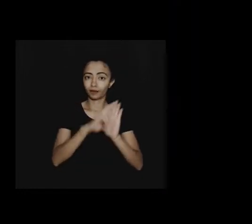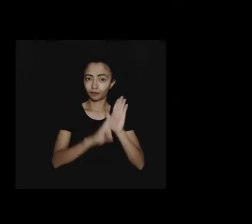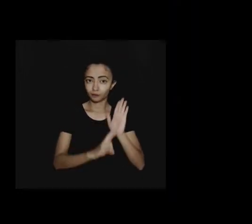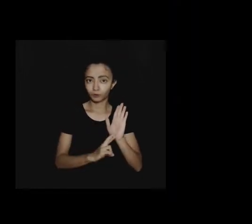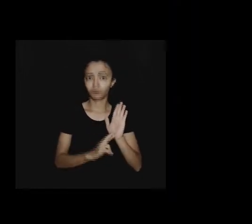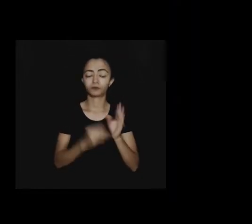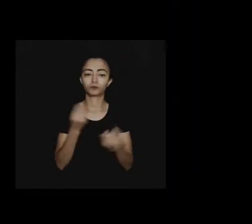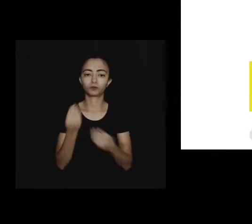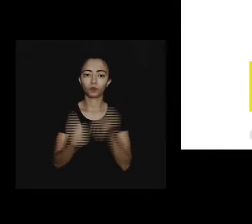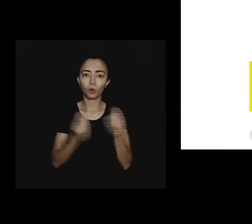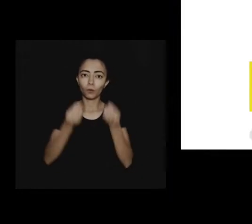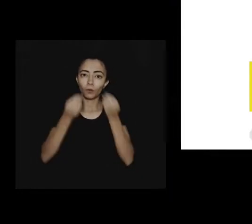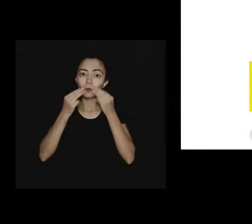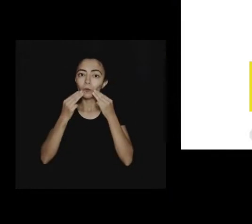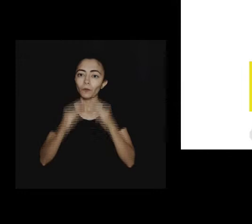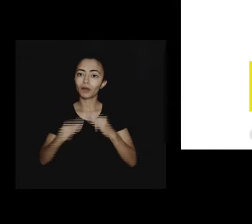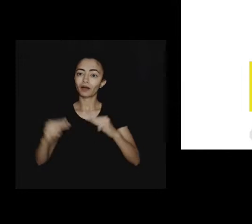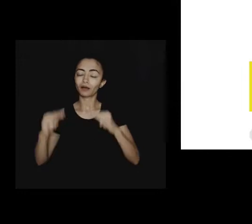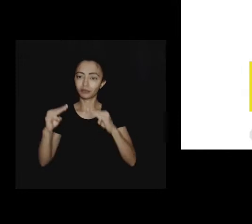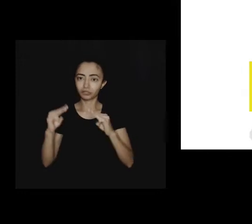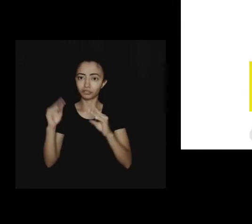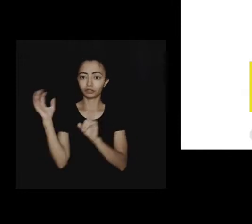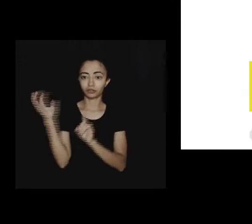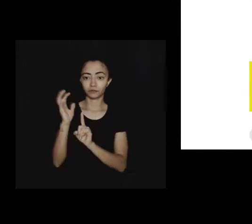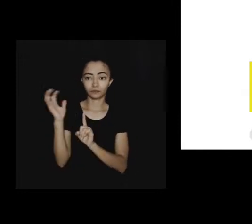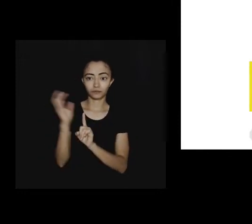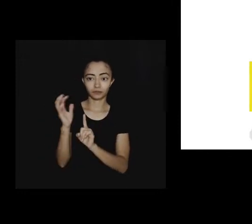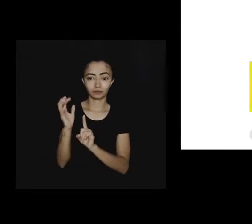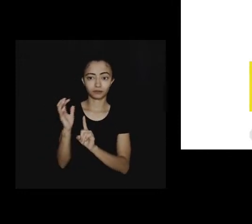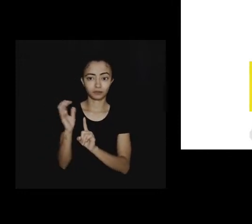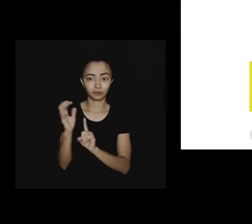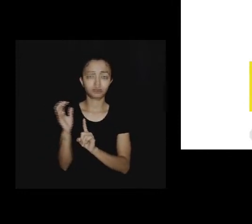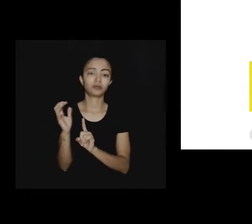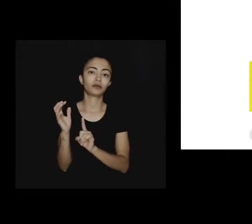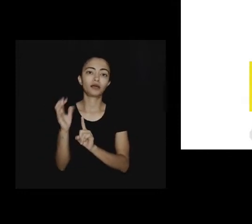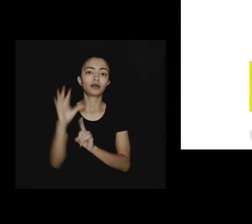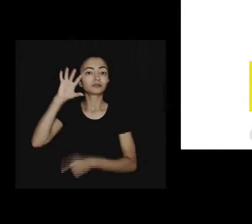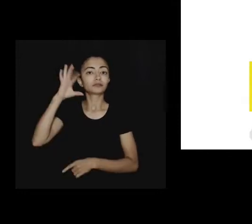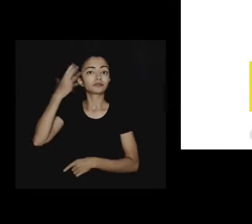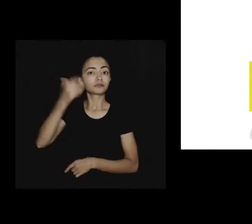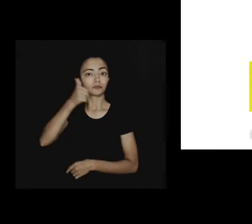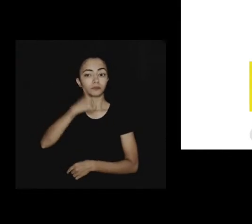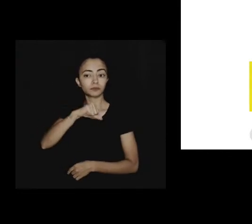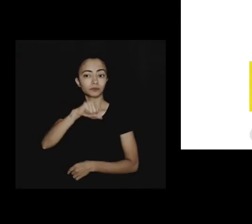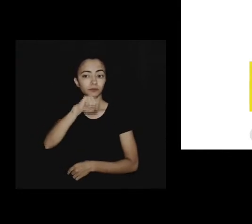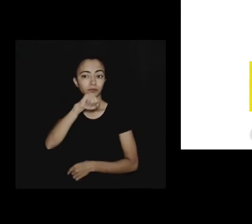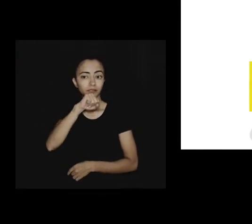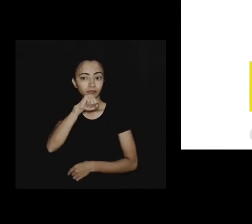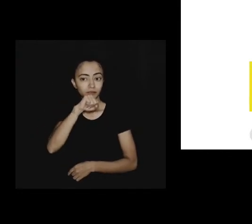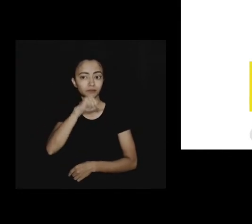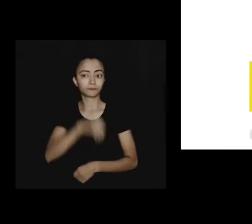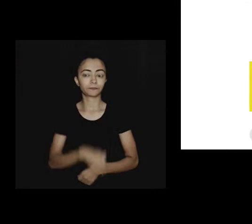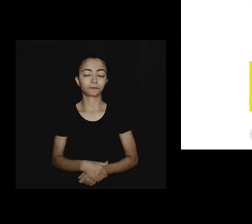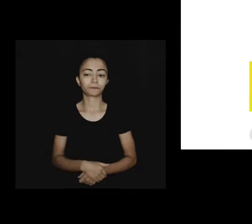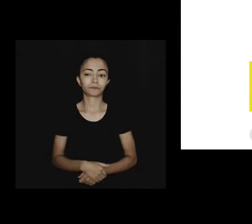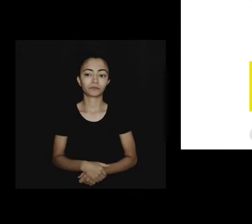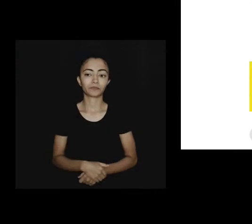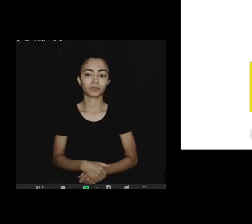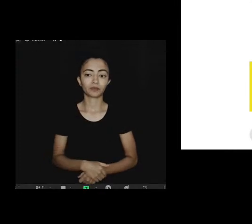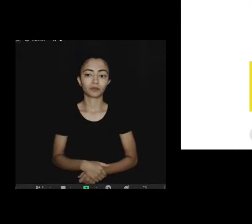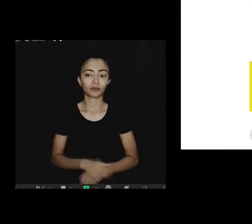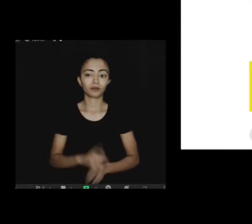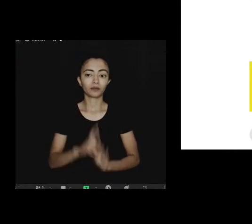here, this report was done in 8 countries around the globe, every continent represented, all of the WHO